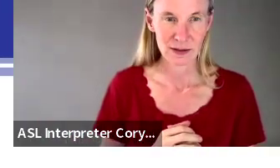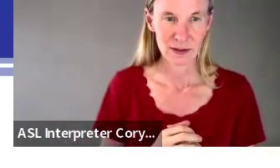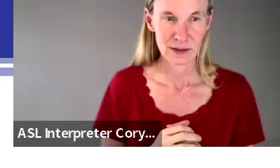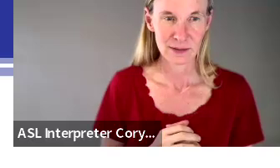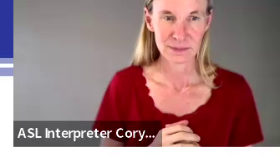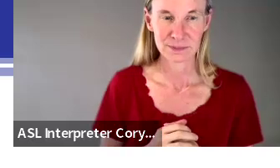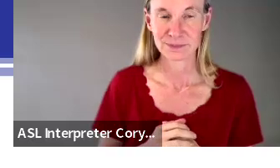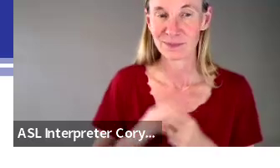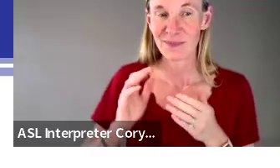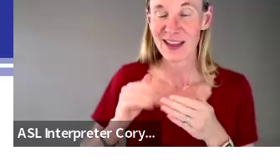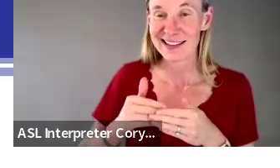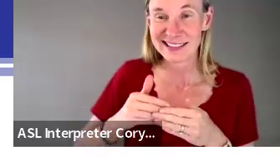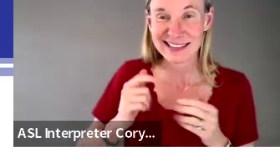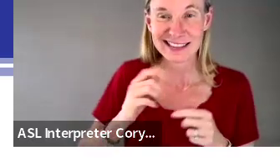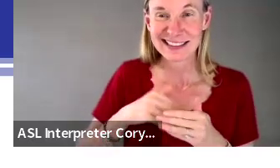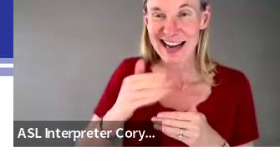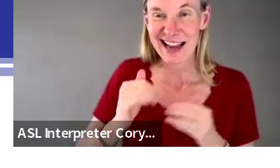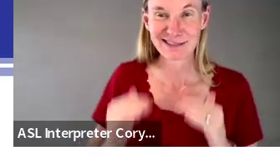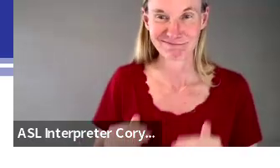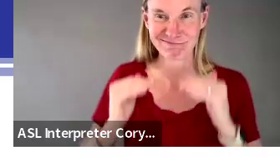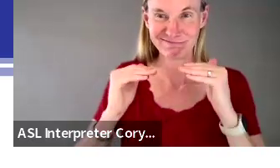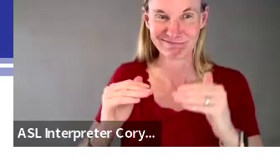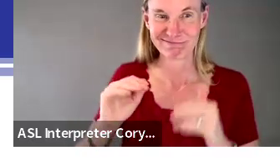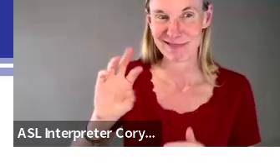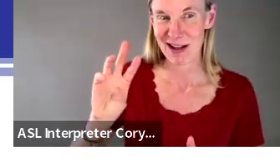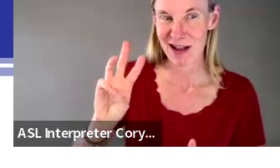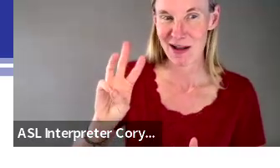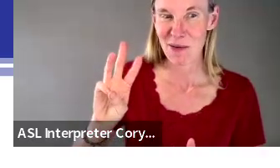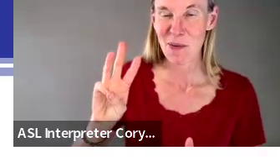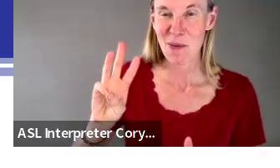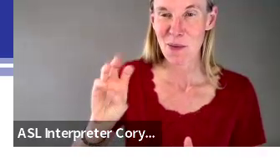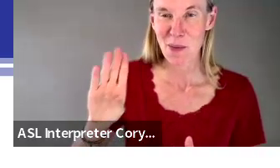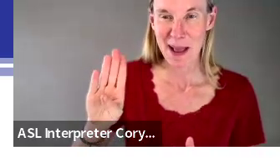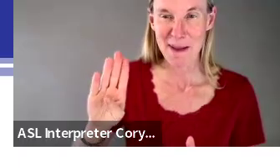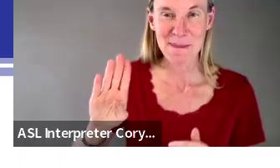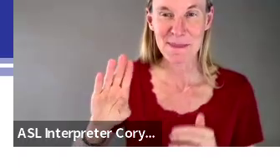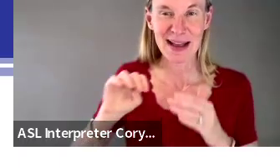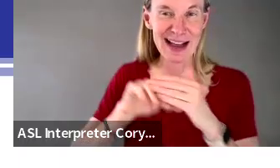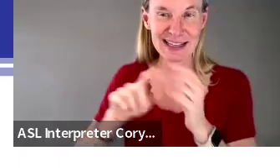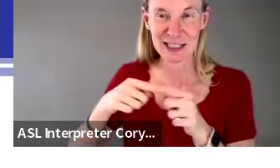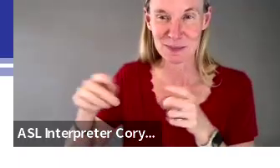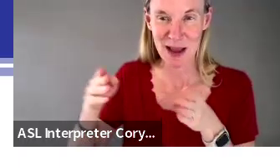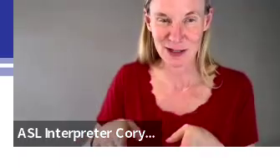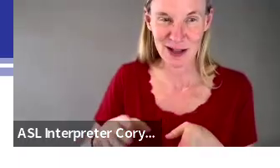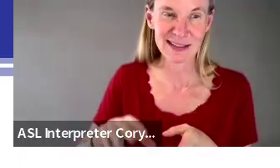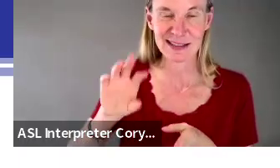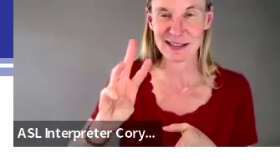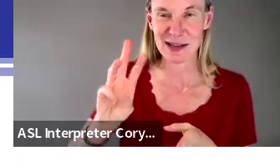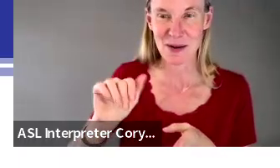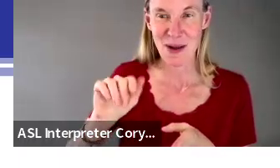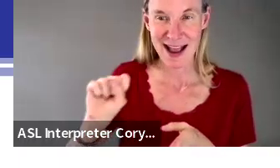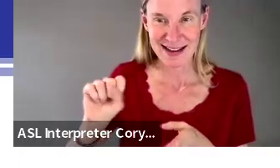The next level up from that is the Web Accessibility Specialist, and folks who pass the